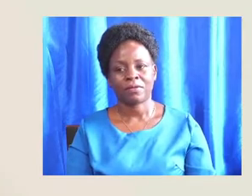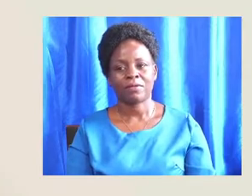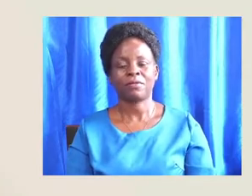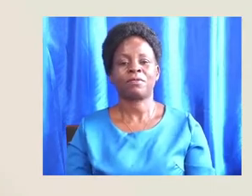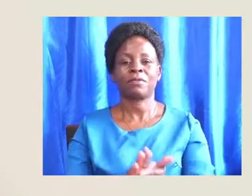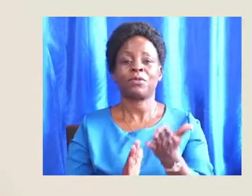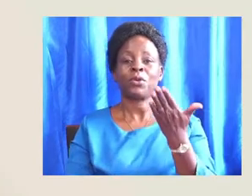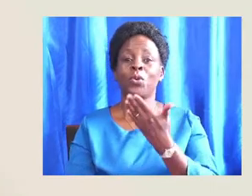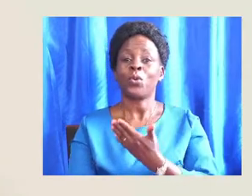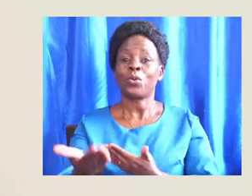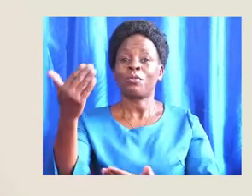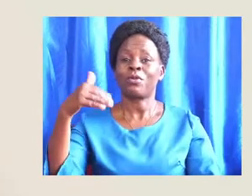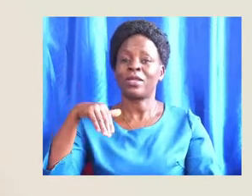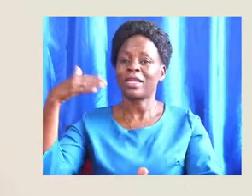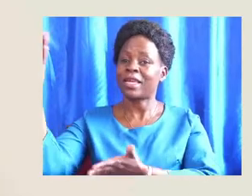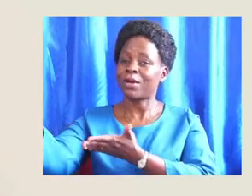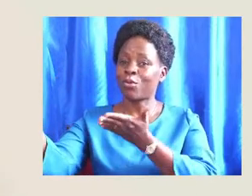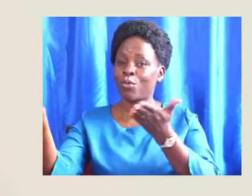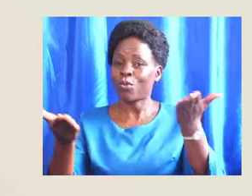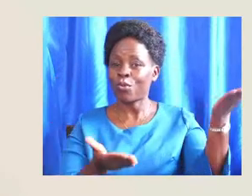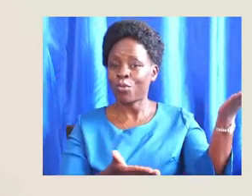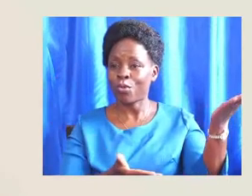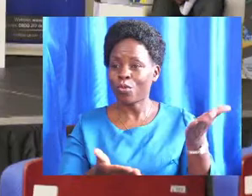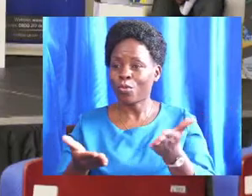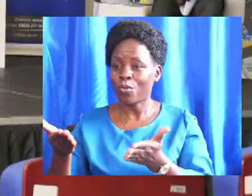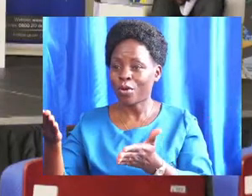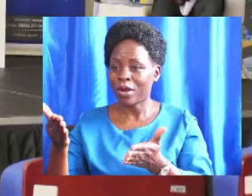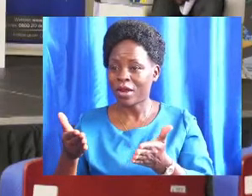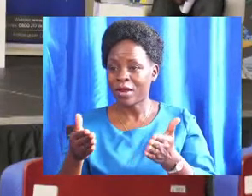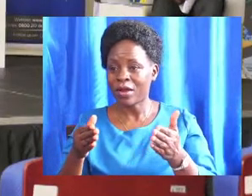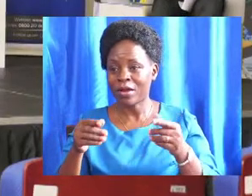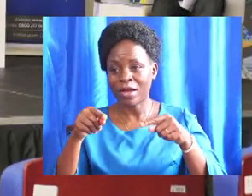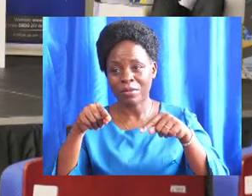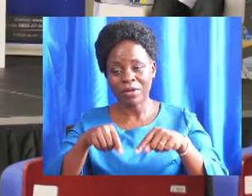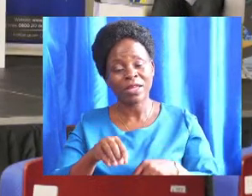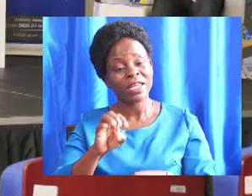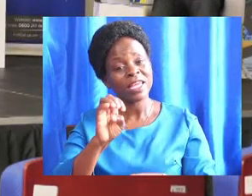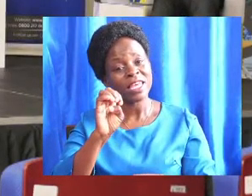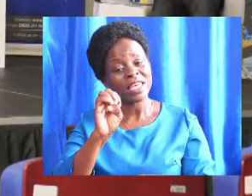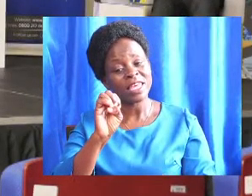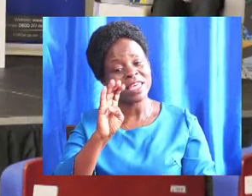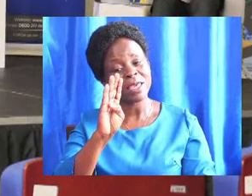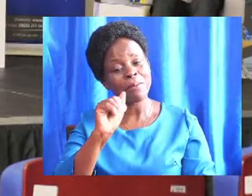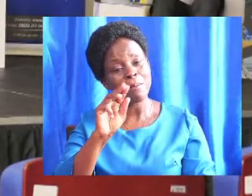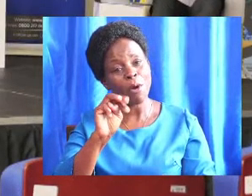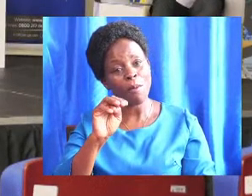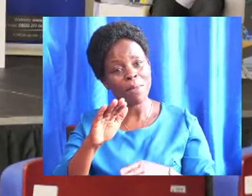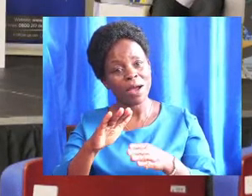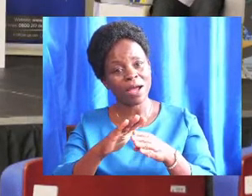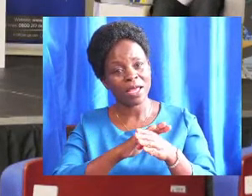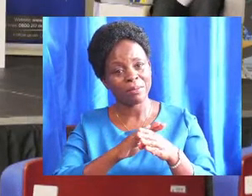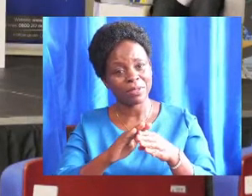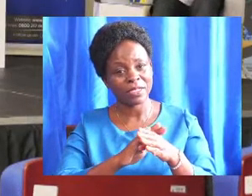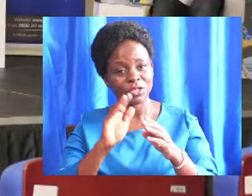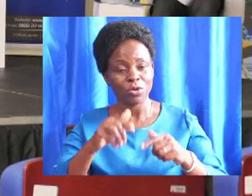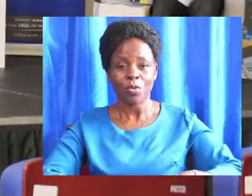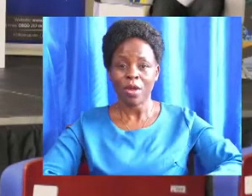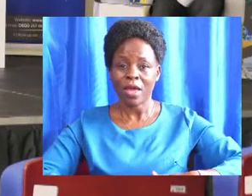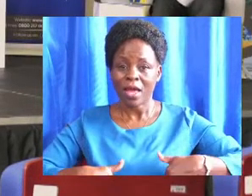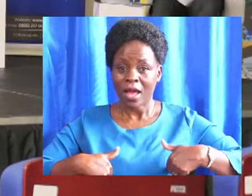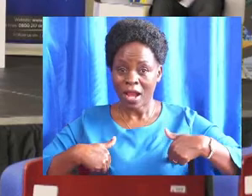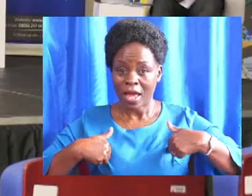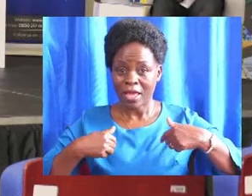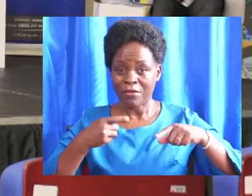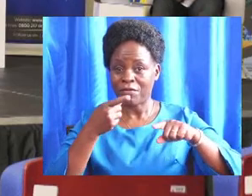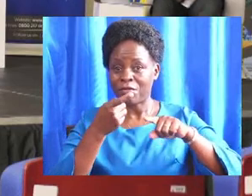Good morning. I welcome you to episode 2 of eBOMBA Your Business. We're coming to you live from Sendaula